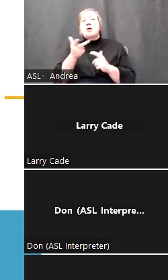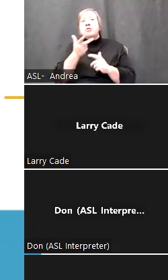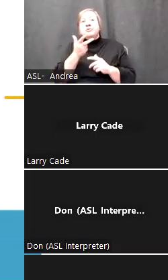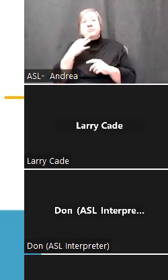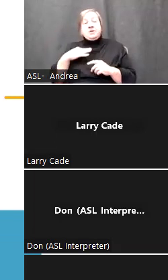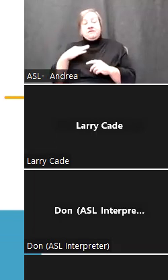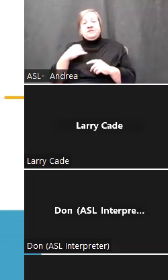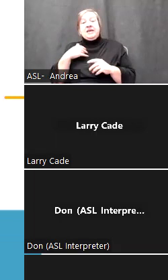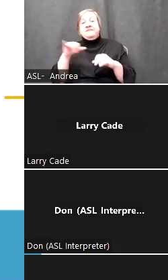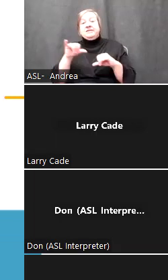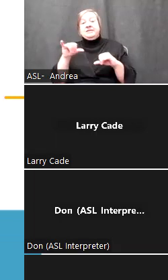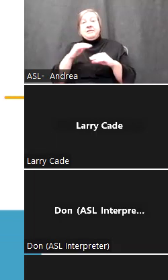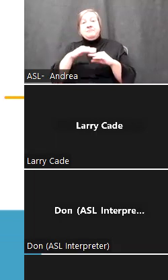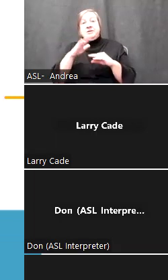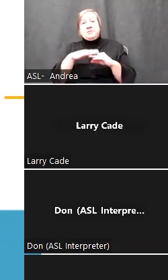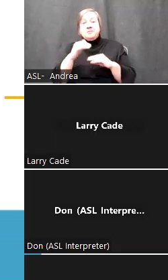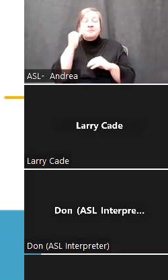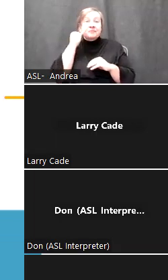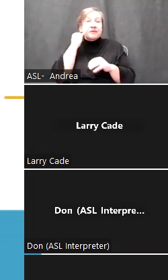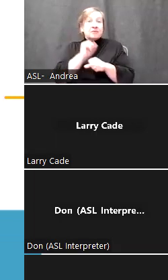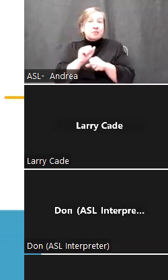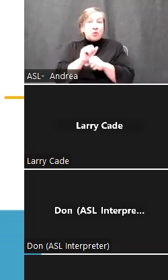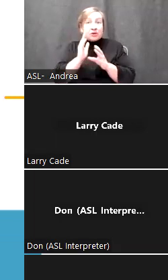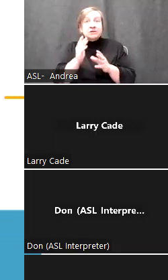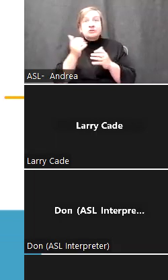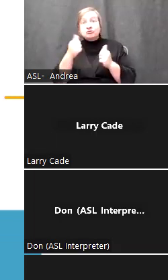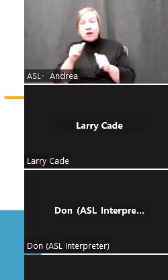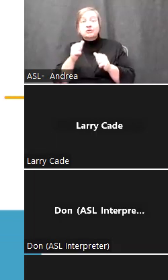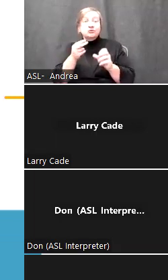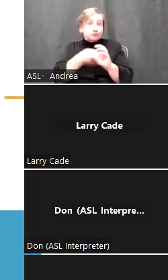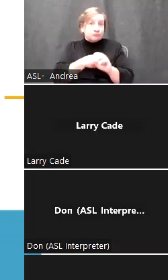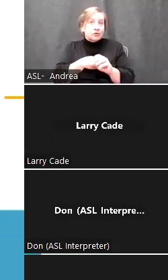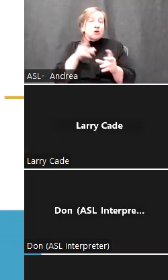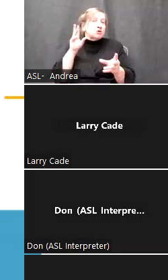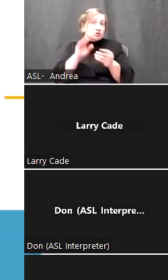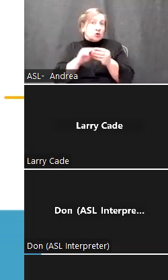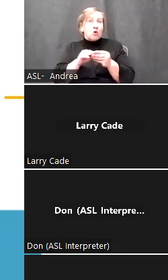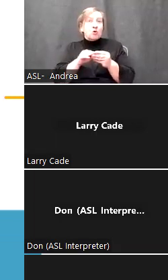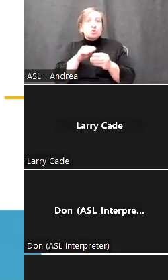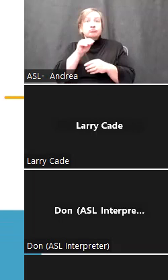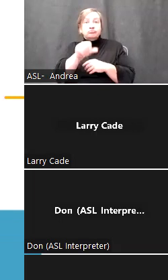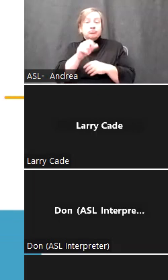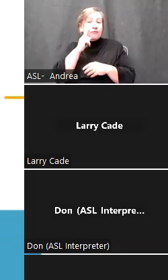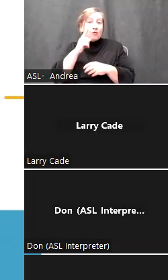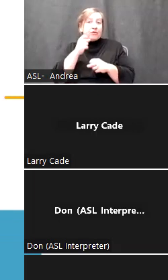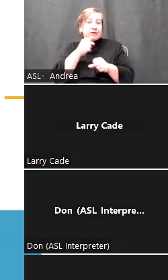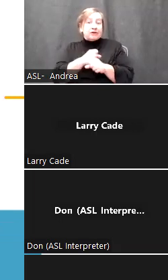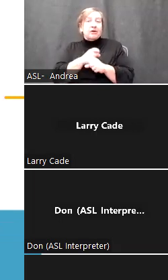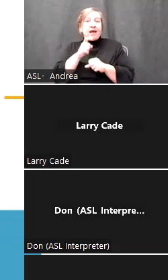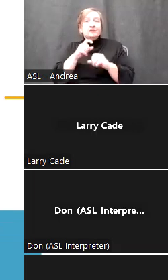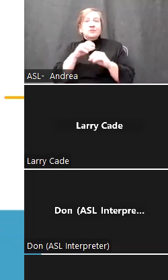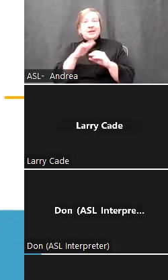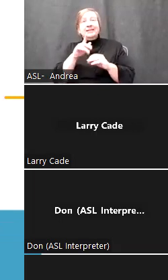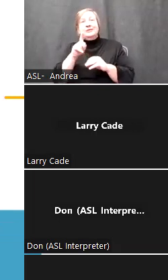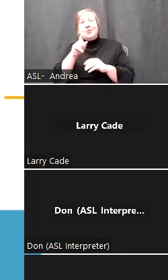same minimum. So if an employee is trying to enroll, their total election for the year has to be at least